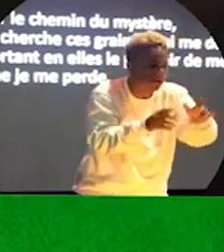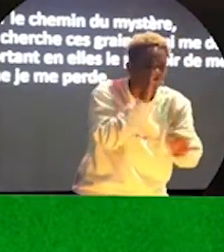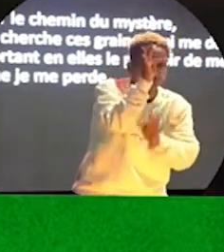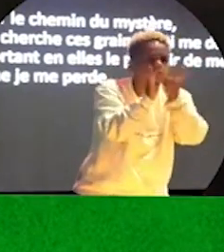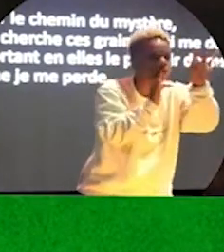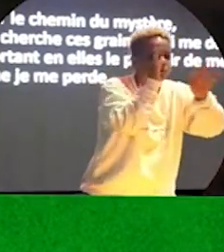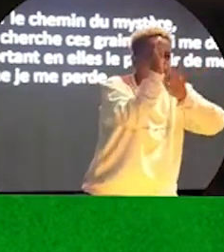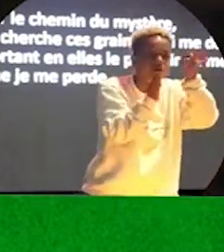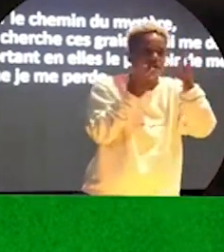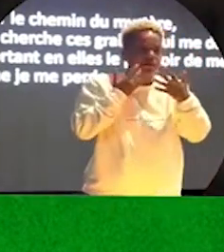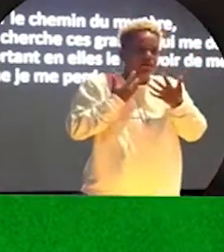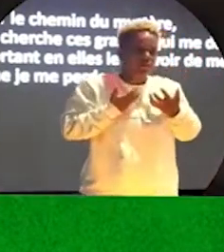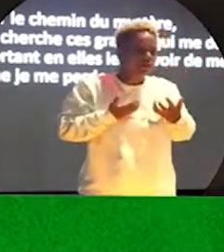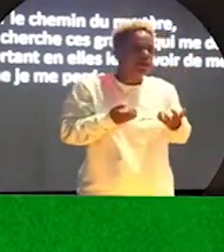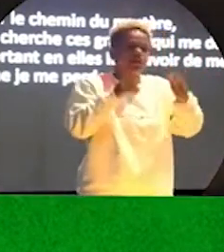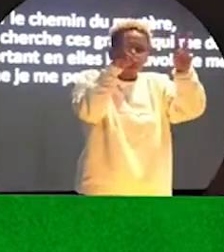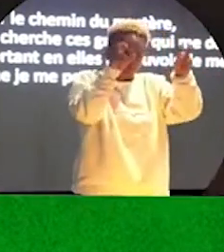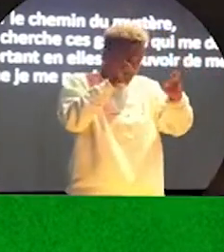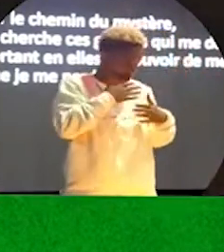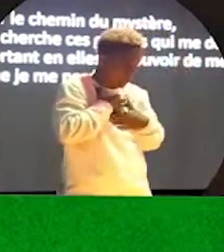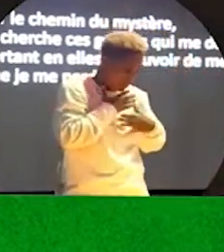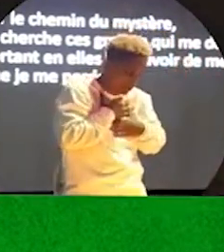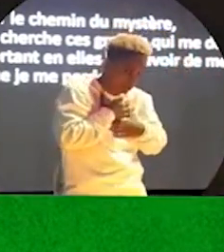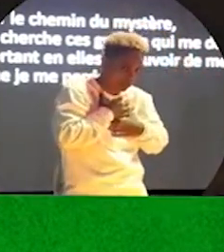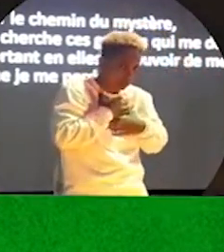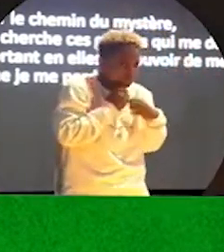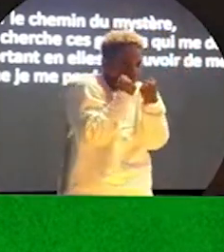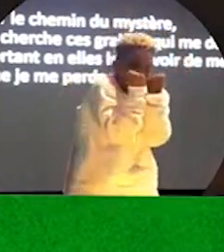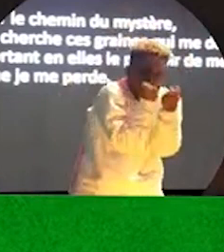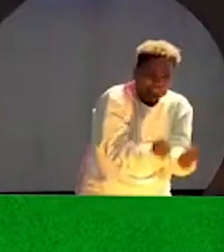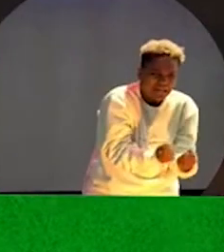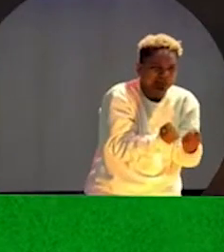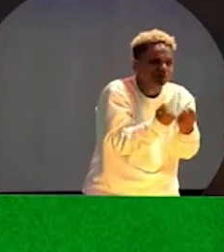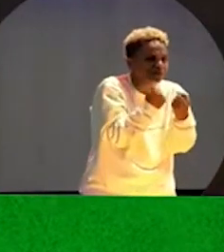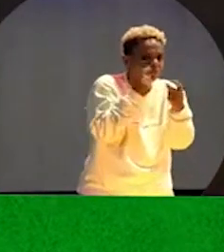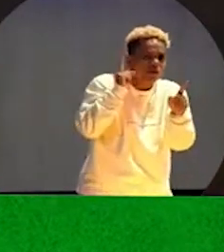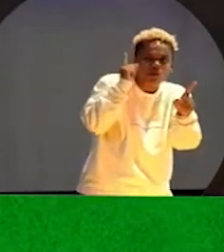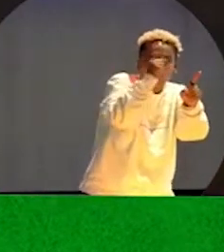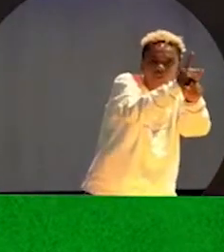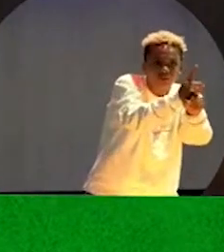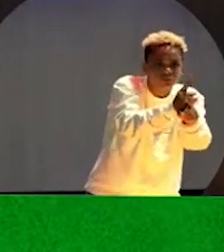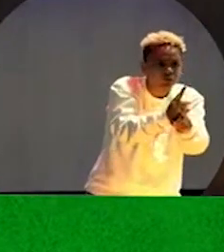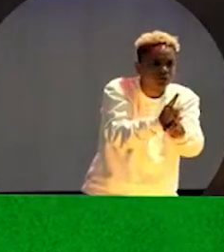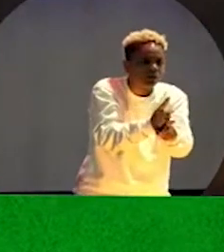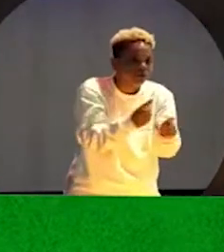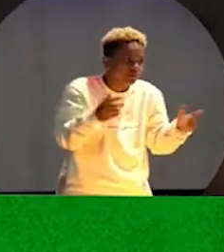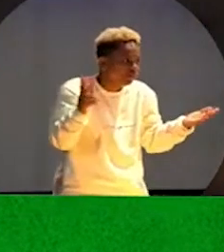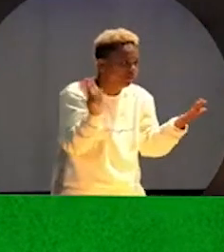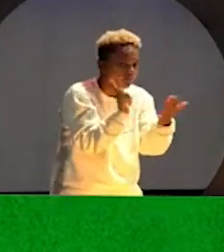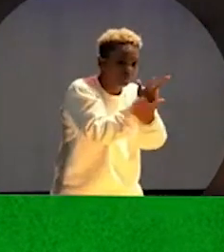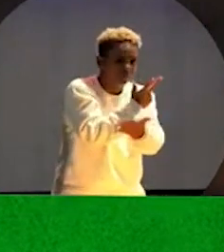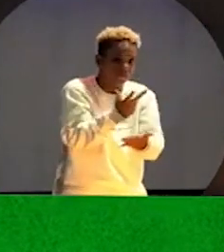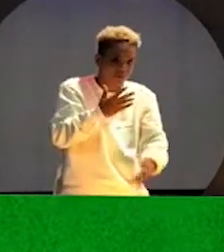carrying the load of finding me till I lost me. So a cast out being planted in my soul was when I thought that